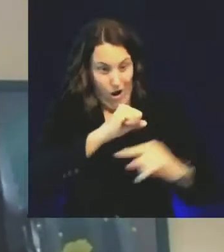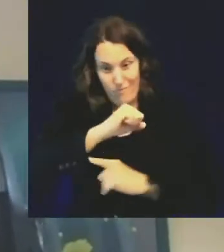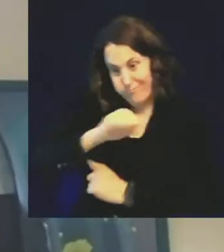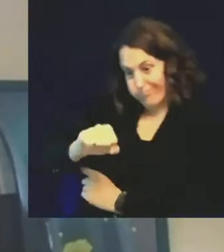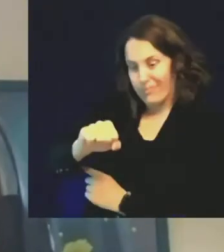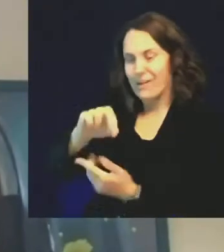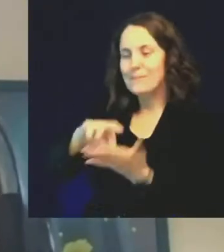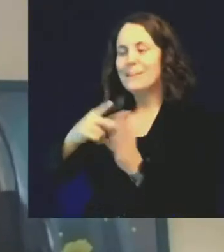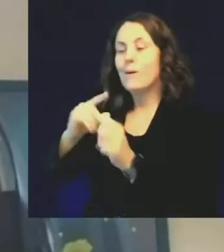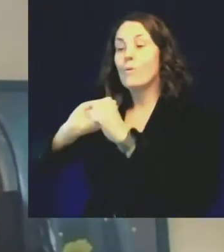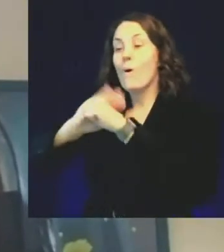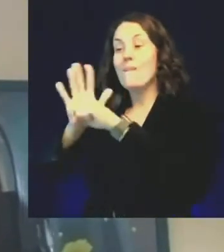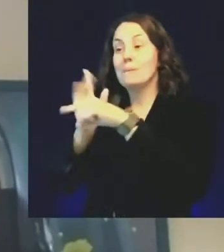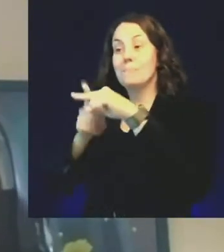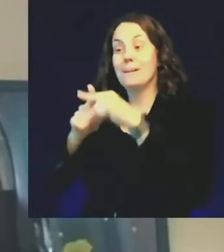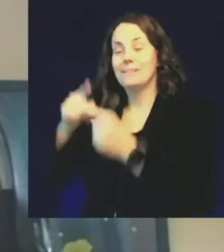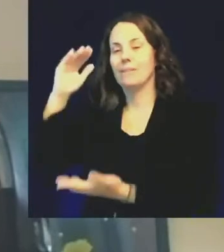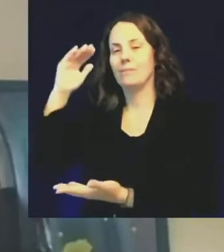would you add?